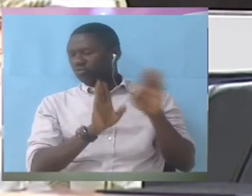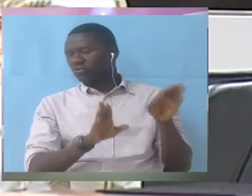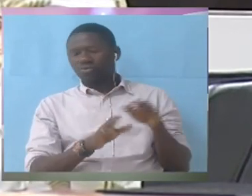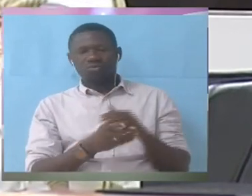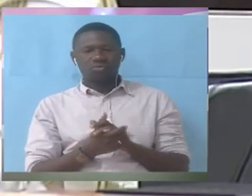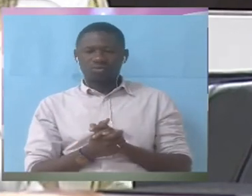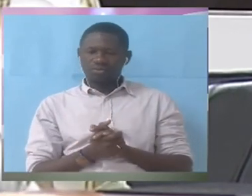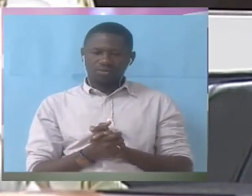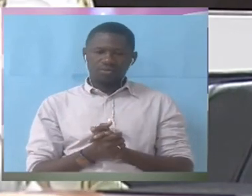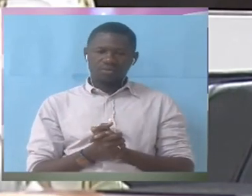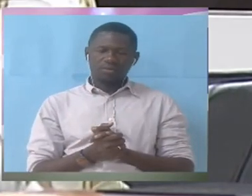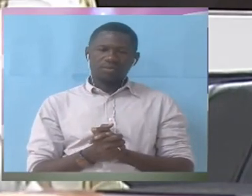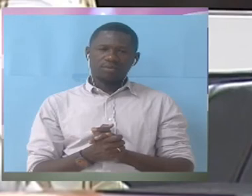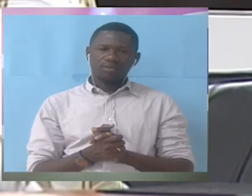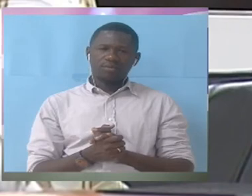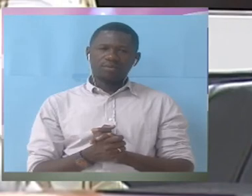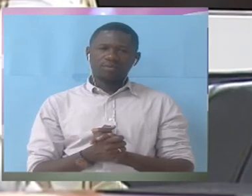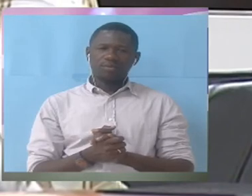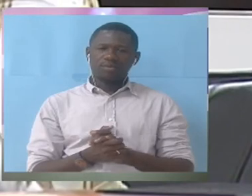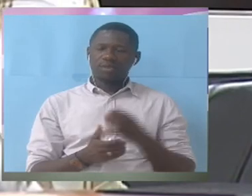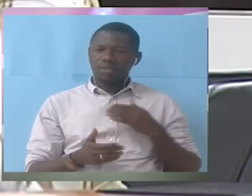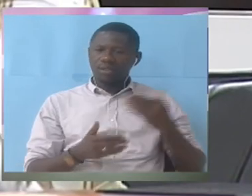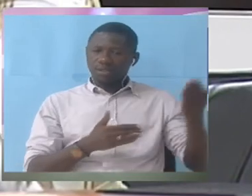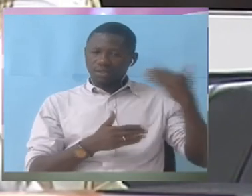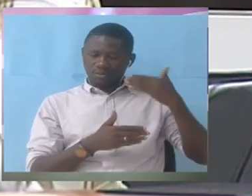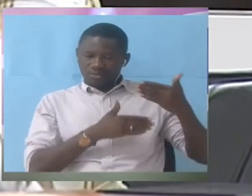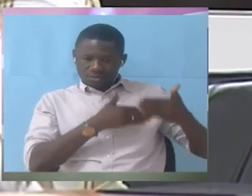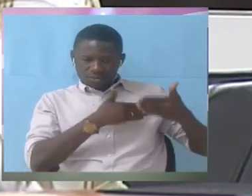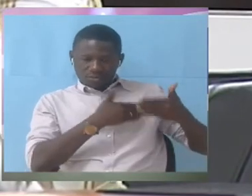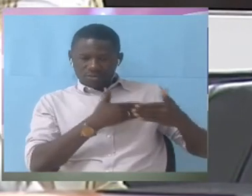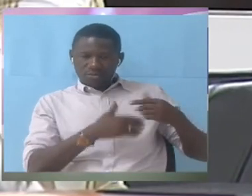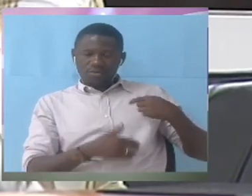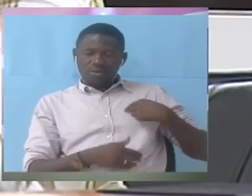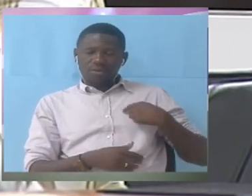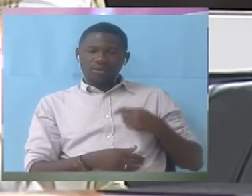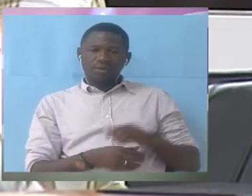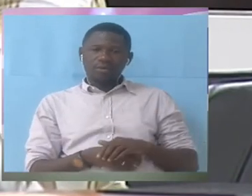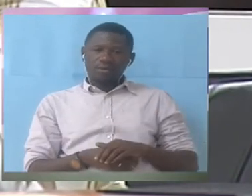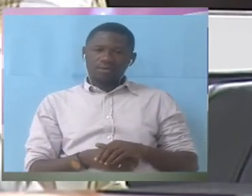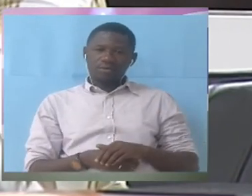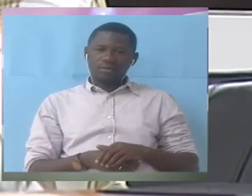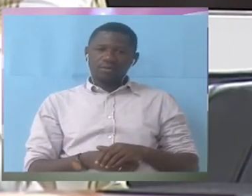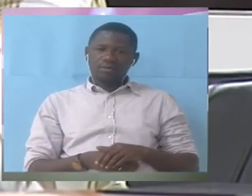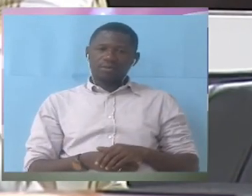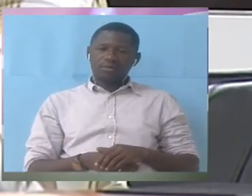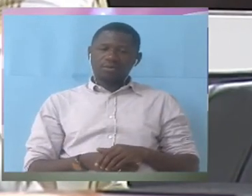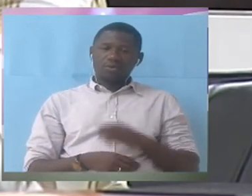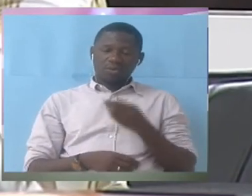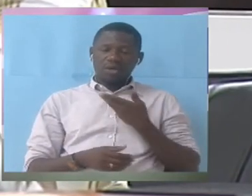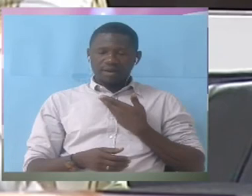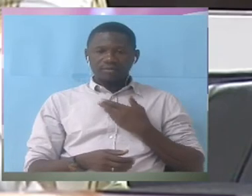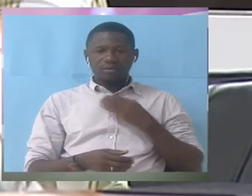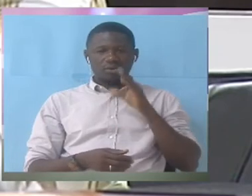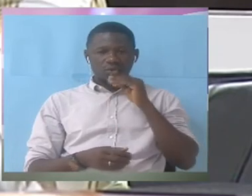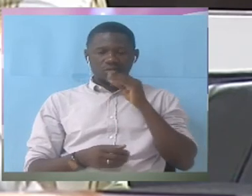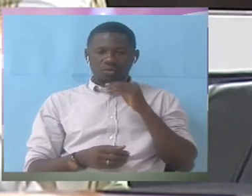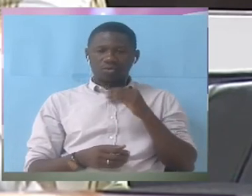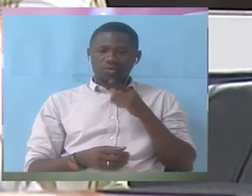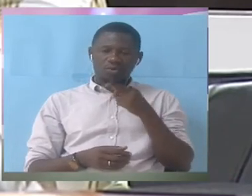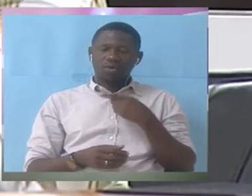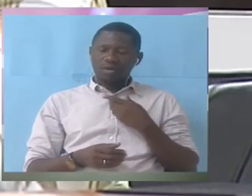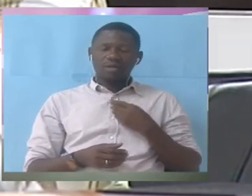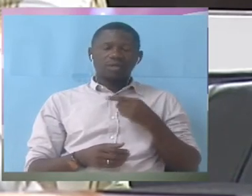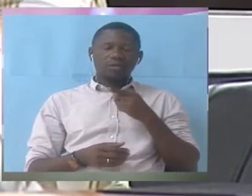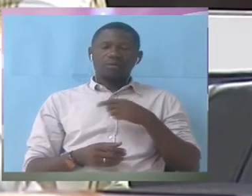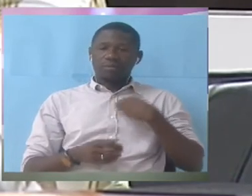bon. Then he came closer to me. He said, we have to talk, sir. You are my boss. I have to tell you some